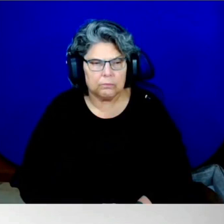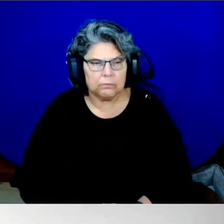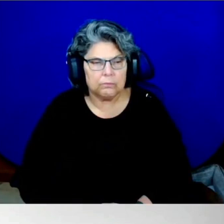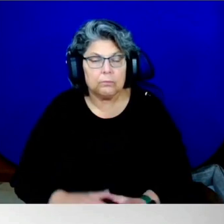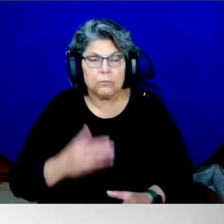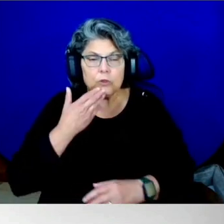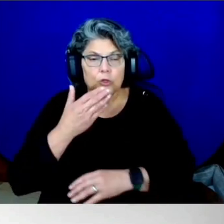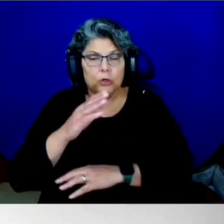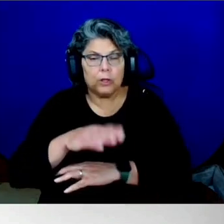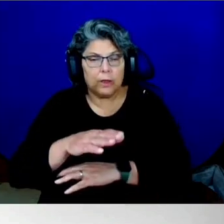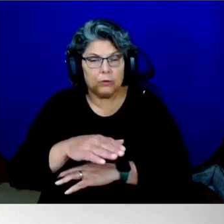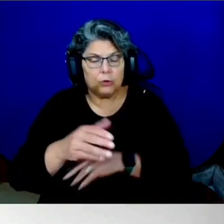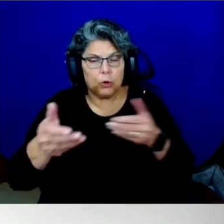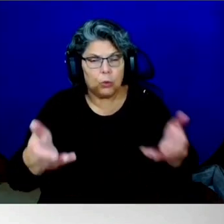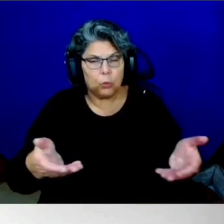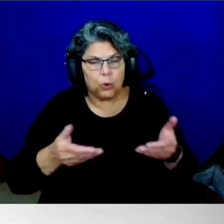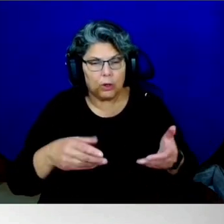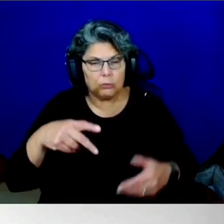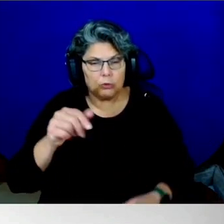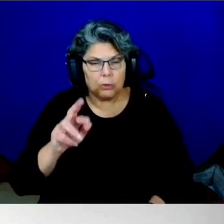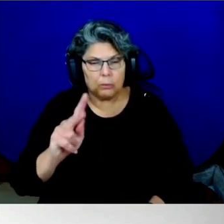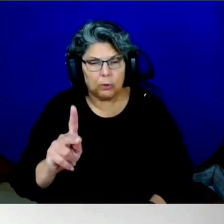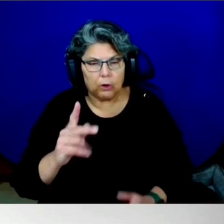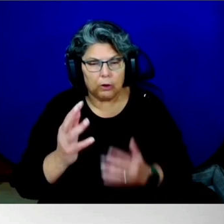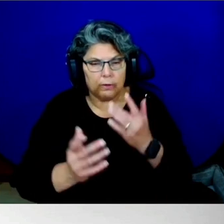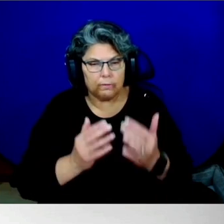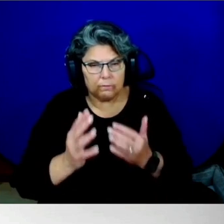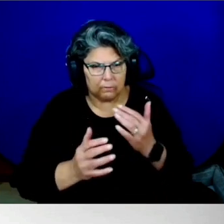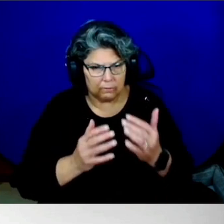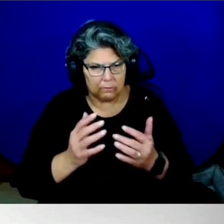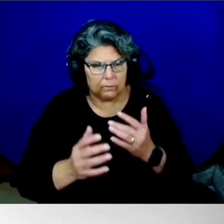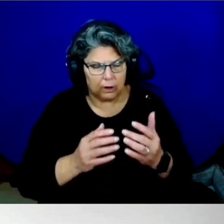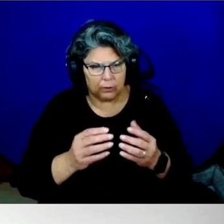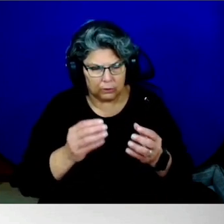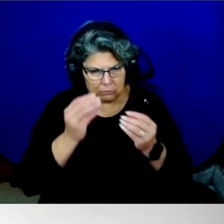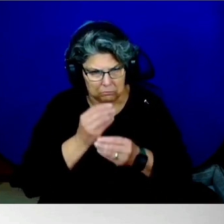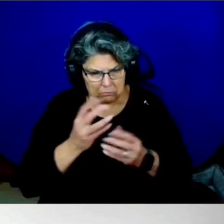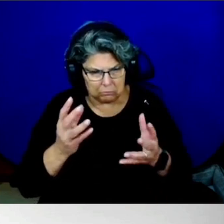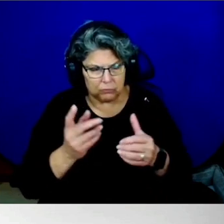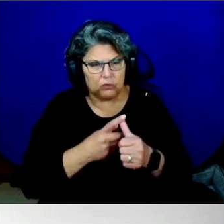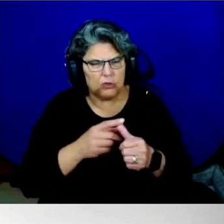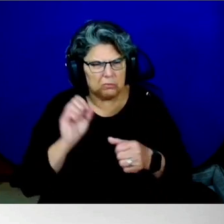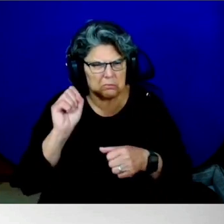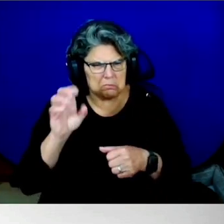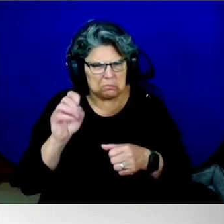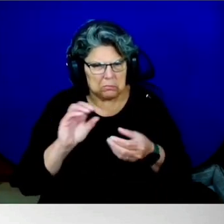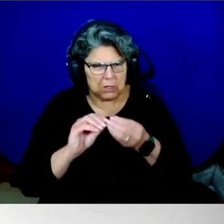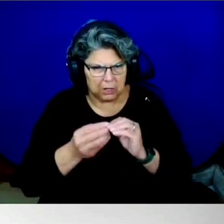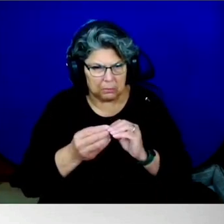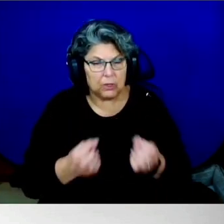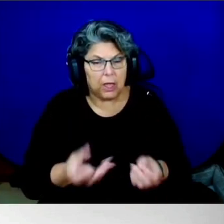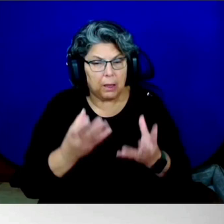Good afternoon and welcome to the Park Fire incident. First, I'd like to start with the numbers for the fire. The acreage